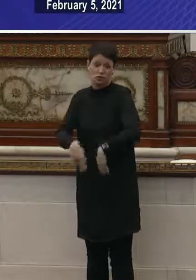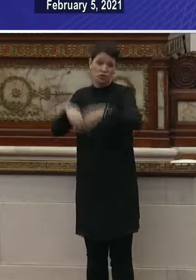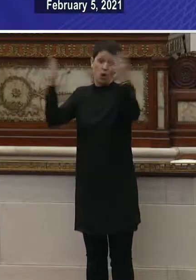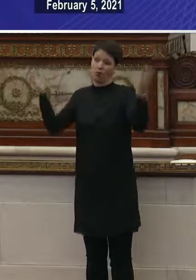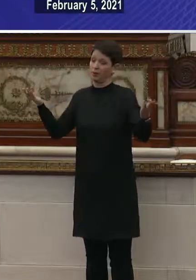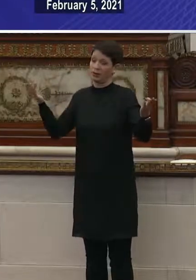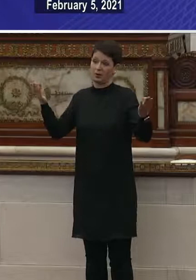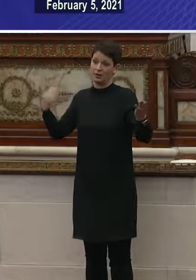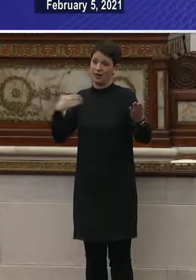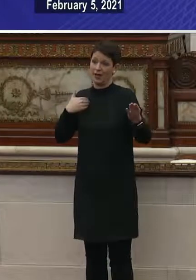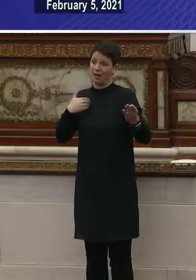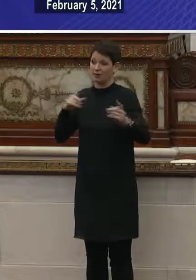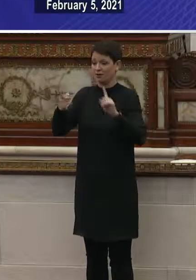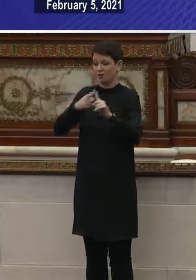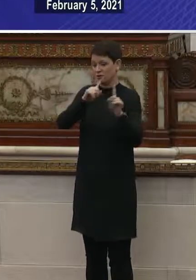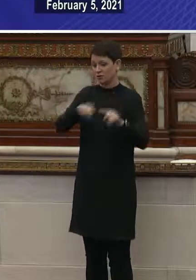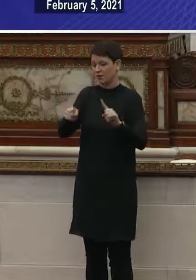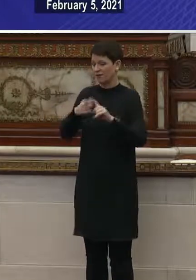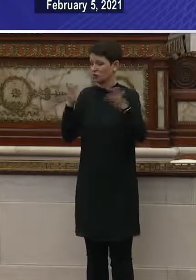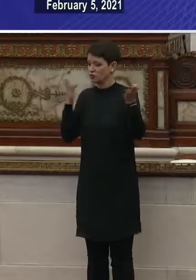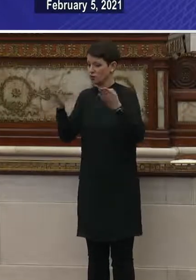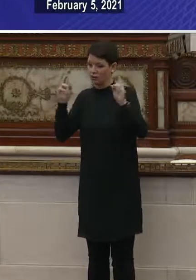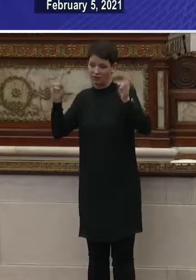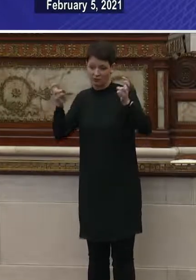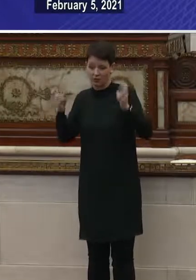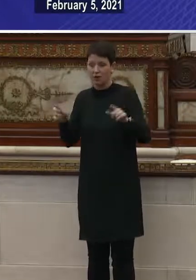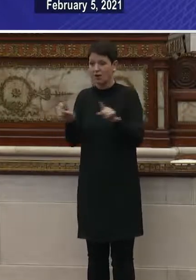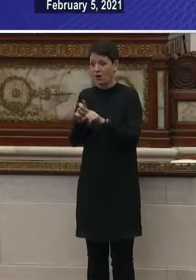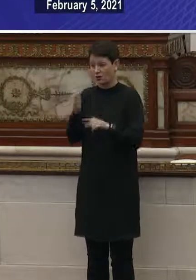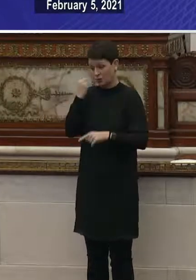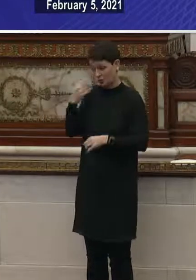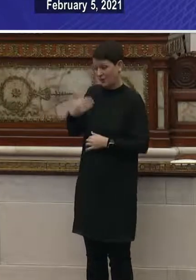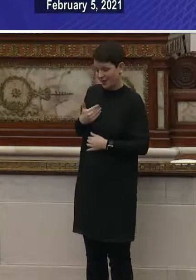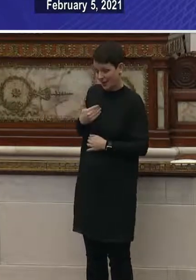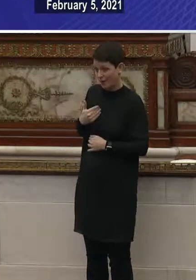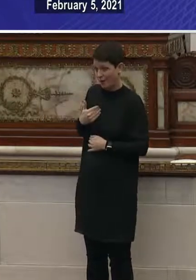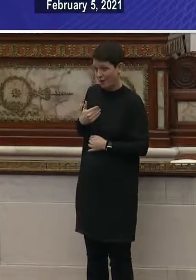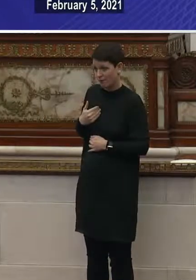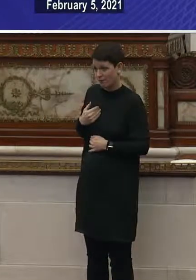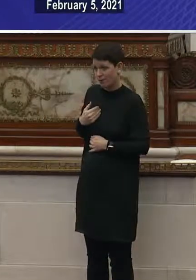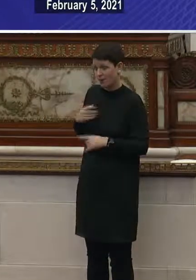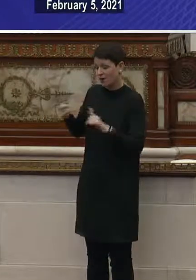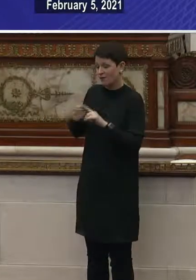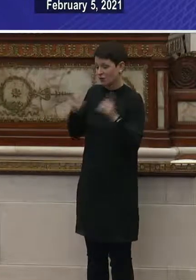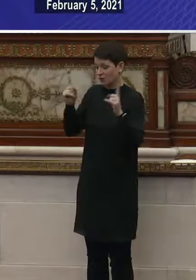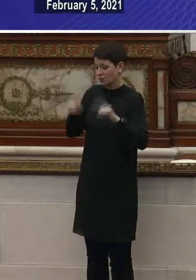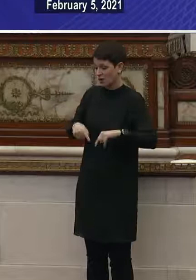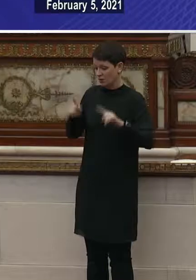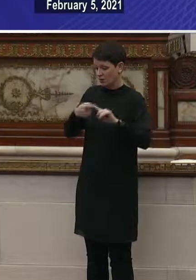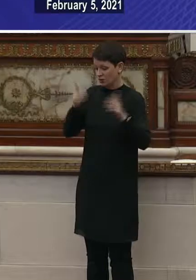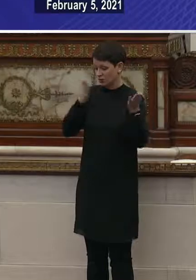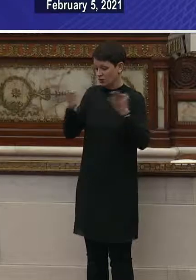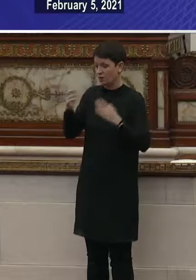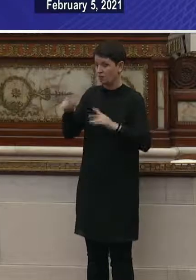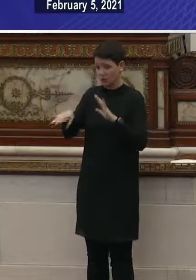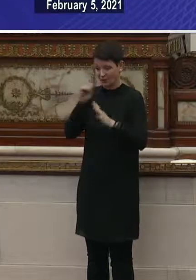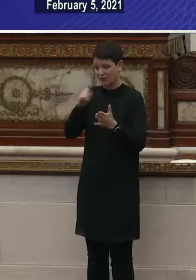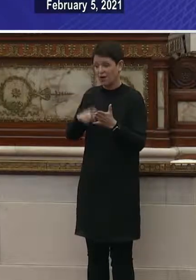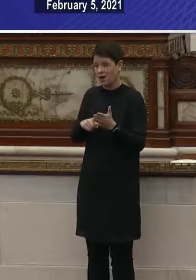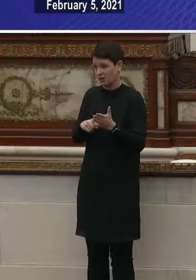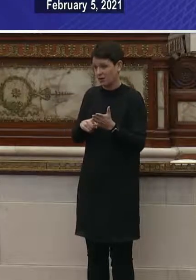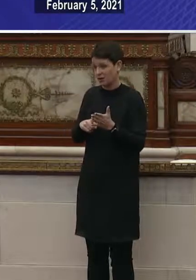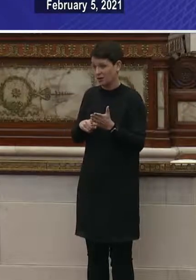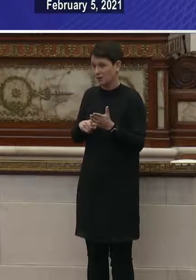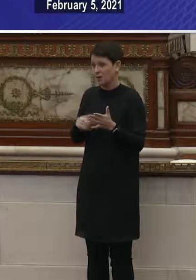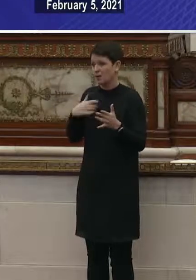it be essentially first come, first serve. And if we did that, make it essentially first come, first serve, you would find that we